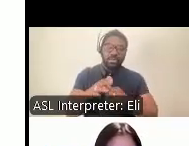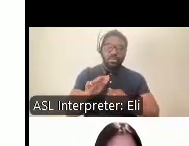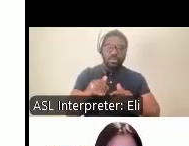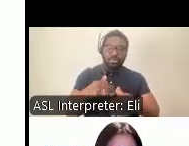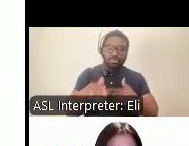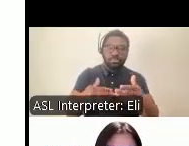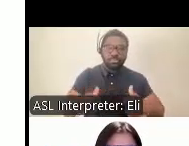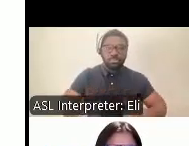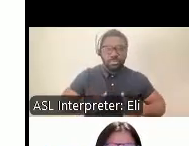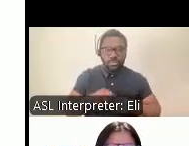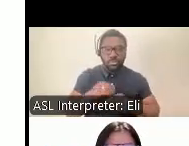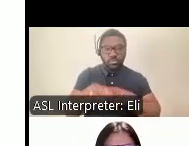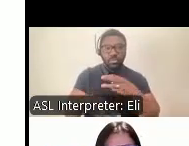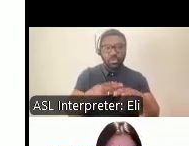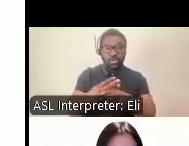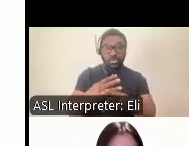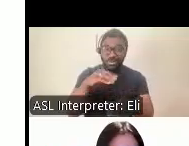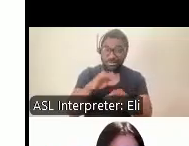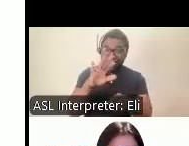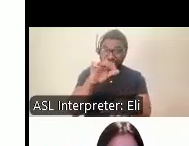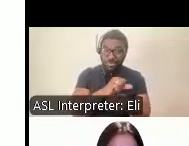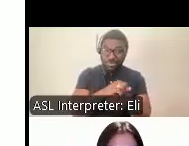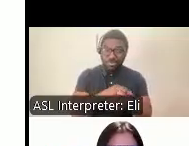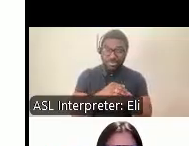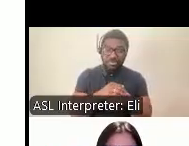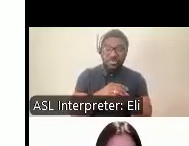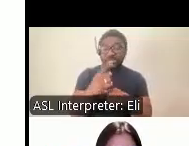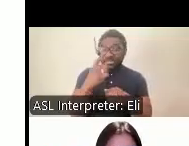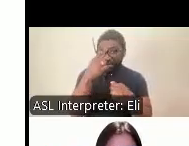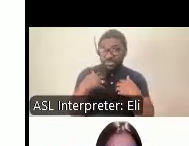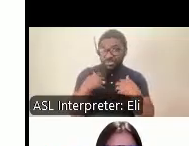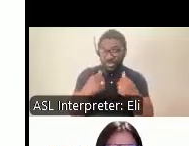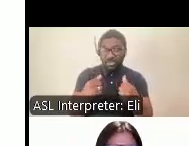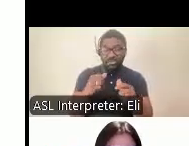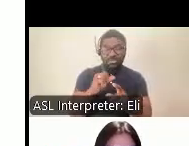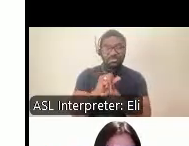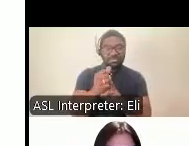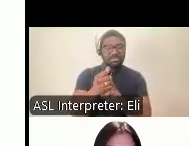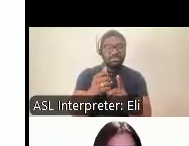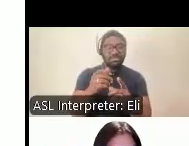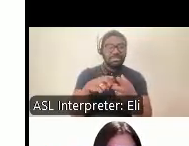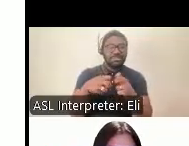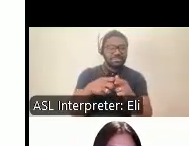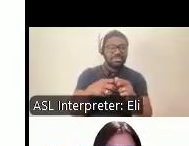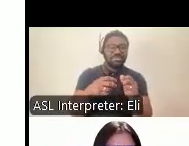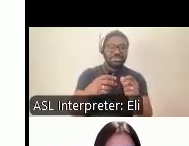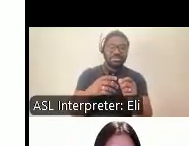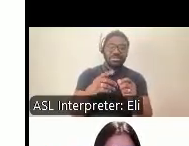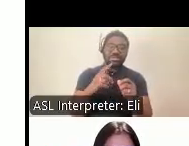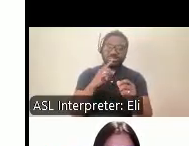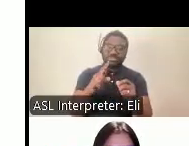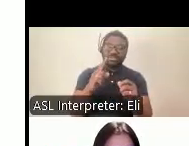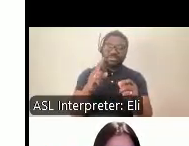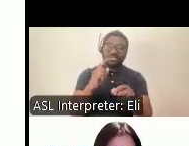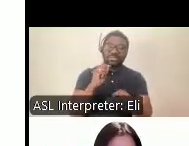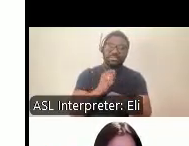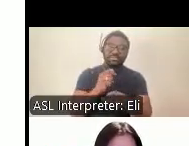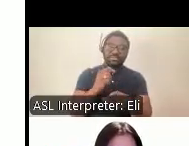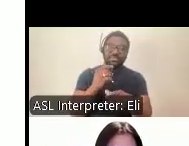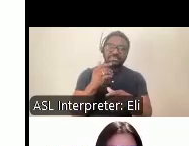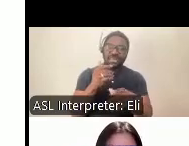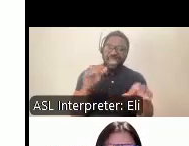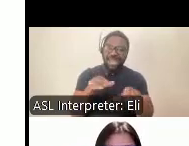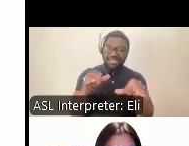employment. A mental health condition is simply a set of action that affects a person's thoughts, emotions, or